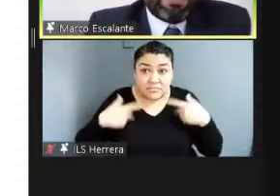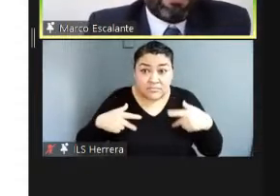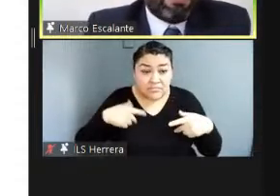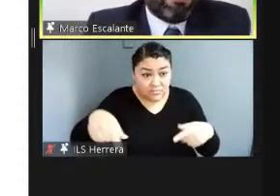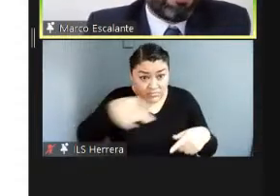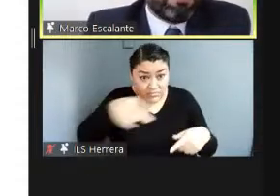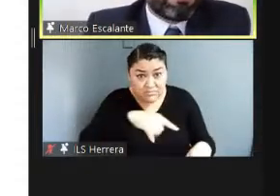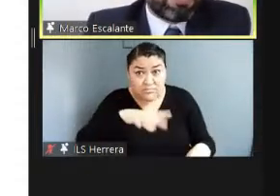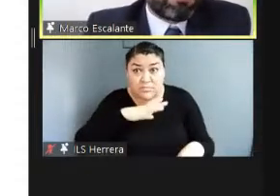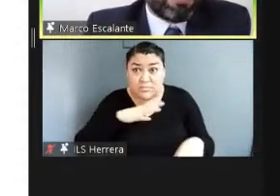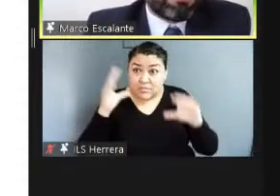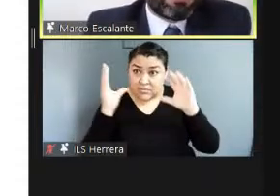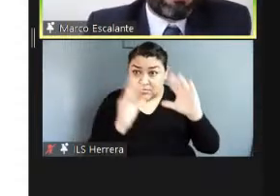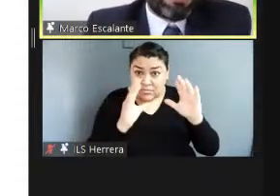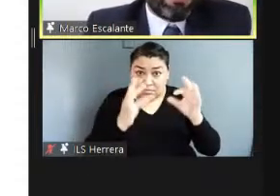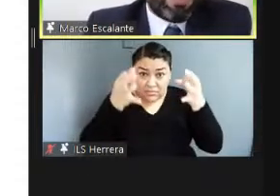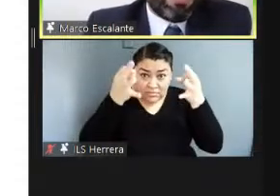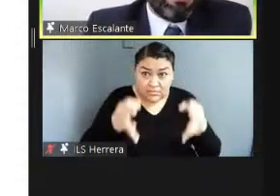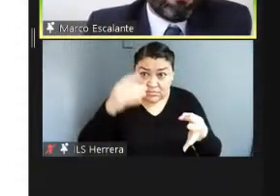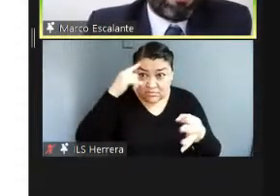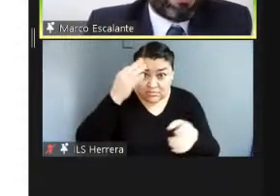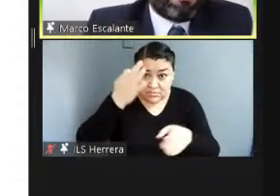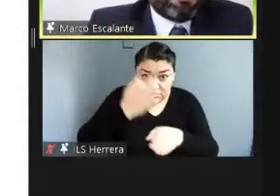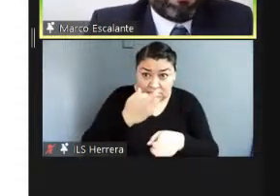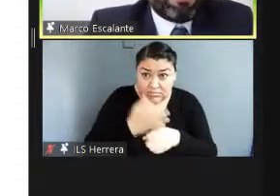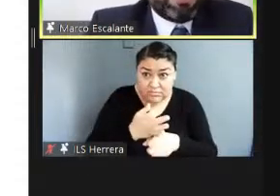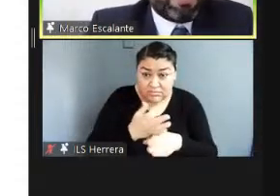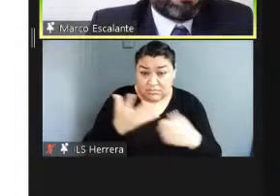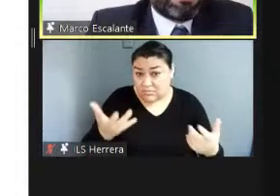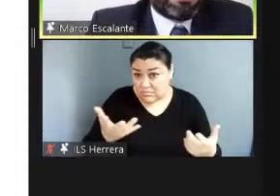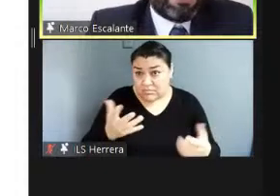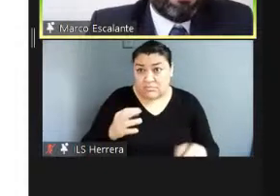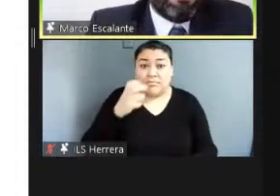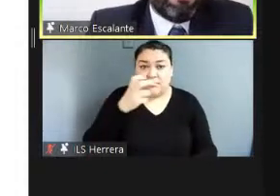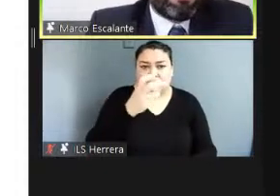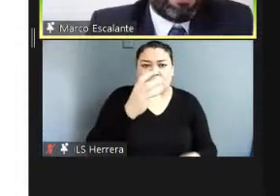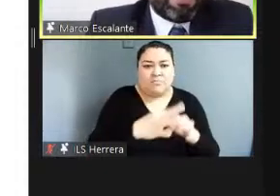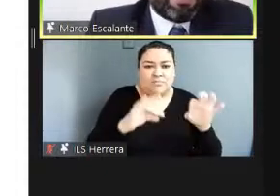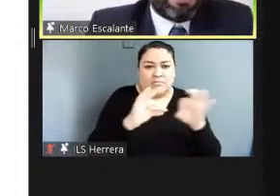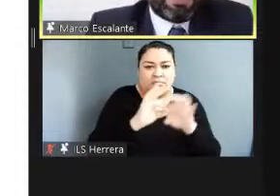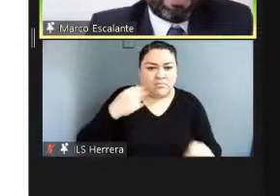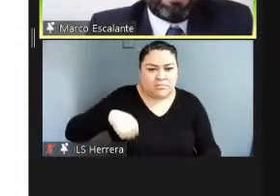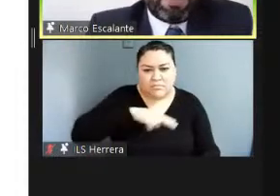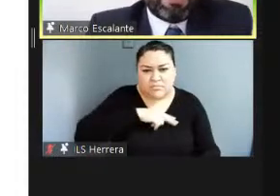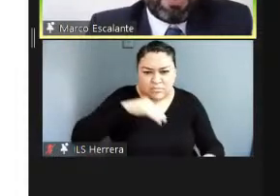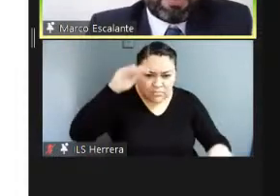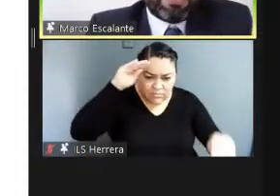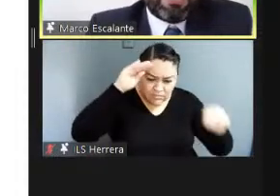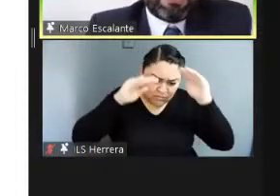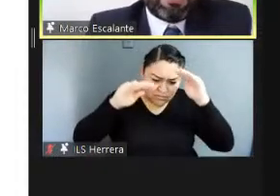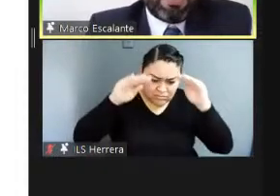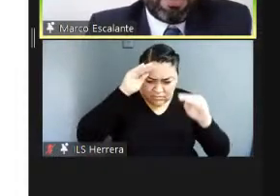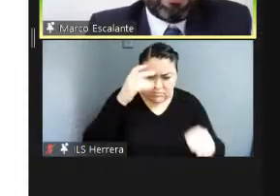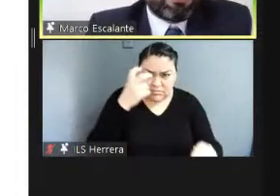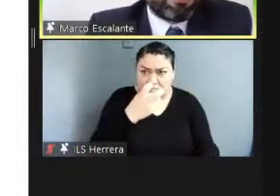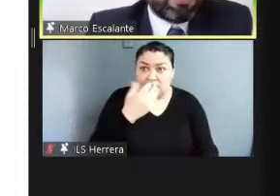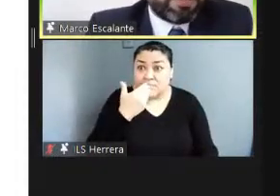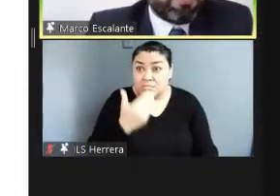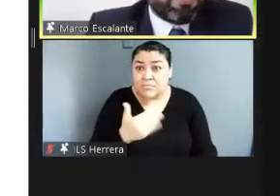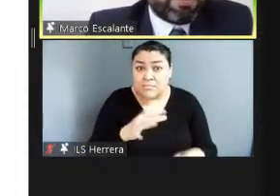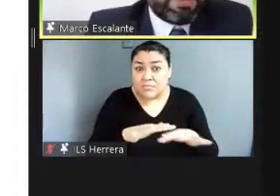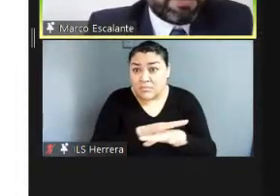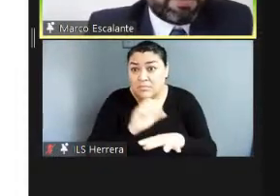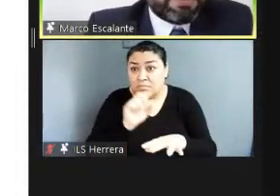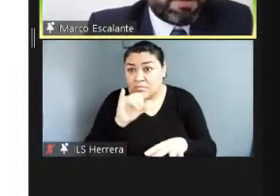ask whether we are training the professionals that we need for the current times. That is a reflection that we need